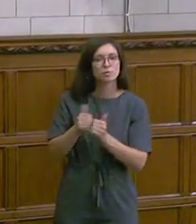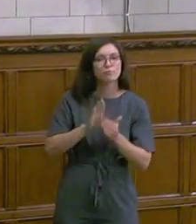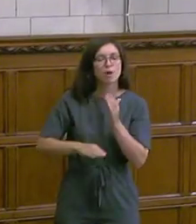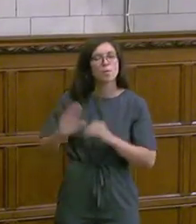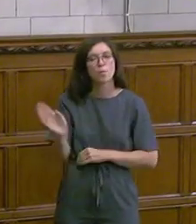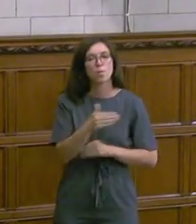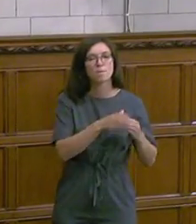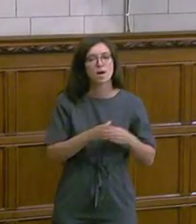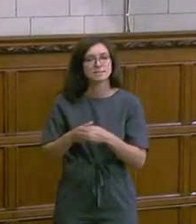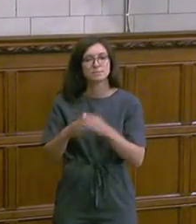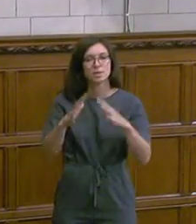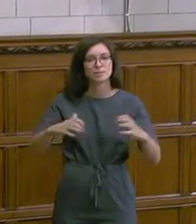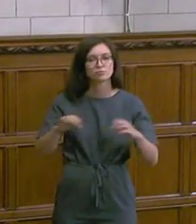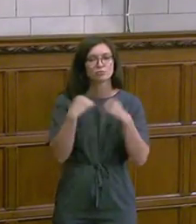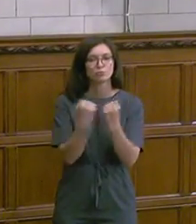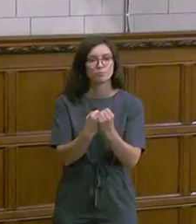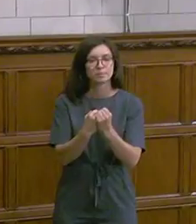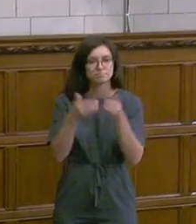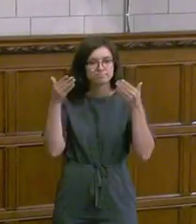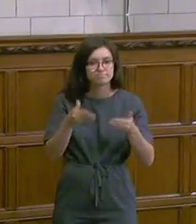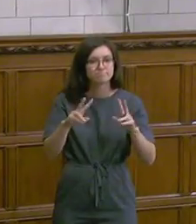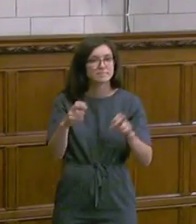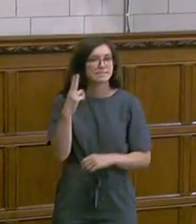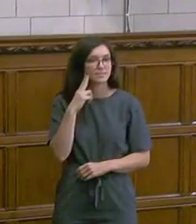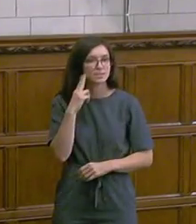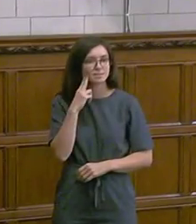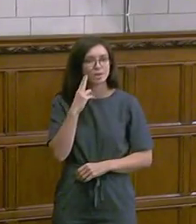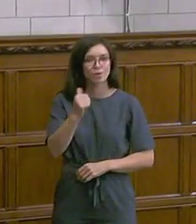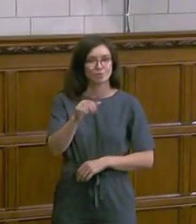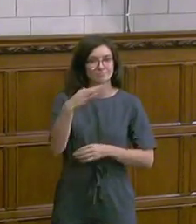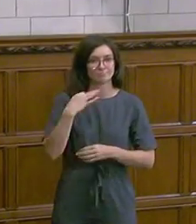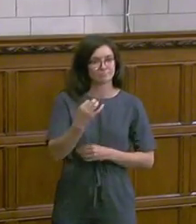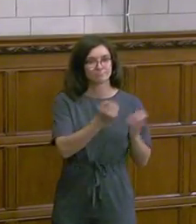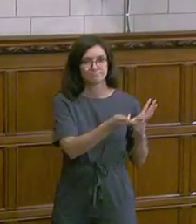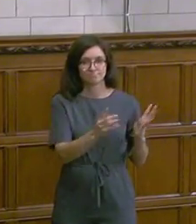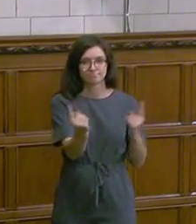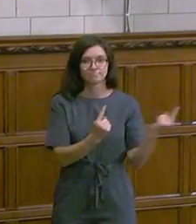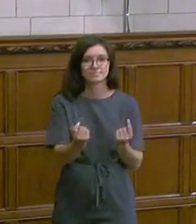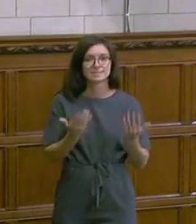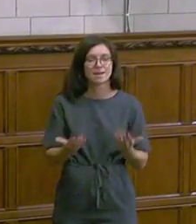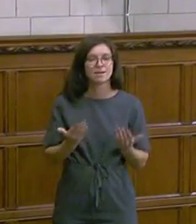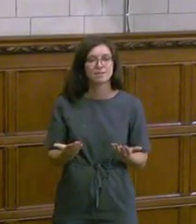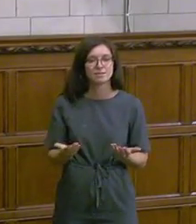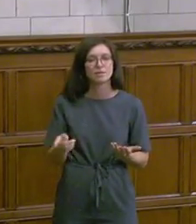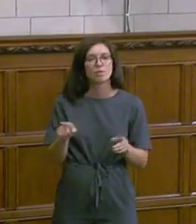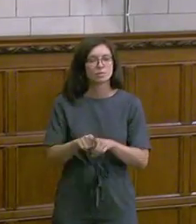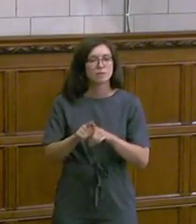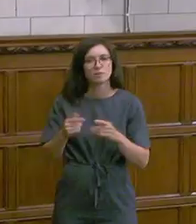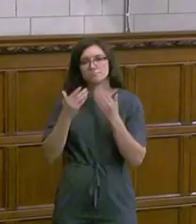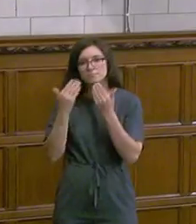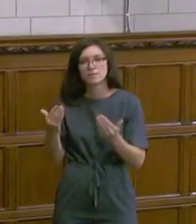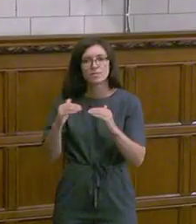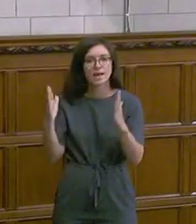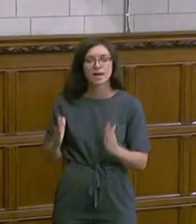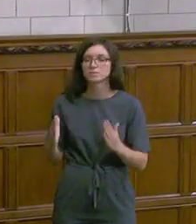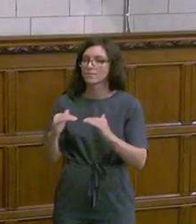on deafness, and it's good to see a number here today. And finally, as you mentioned, Mr Stringer, I'm grateful to the House authorities for ensuring